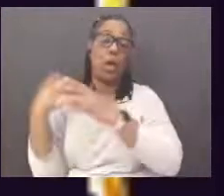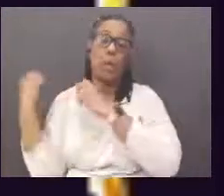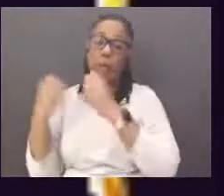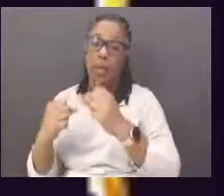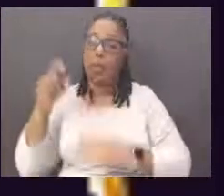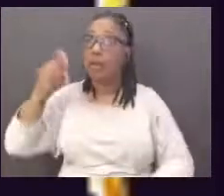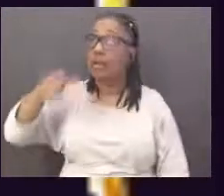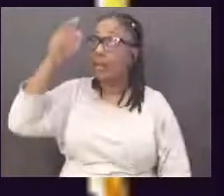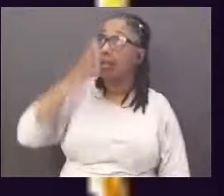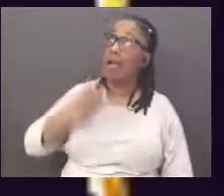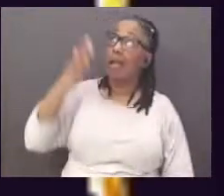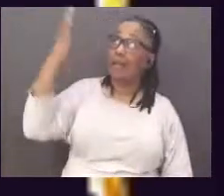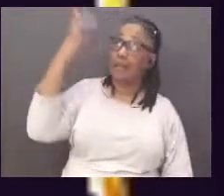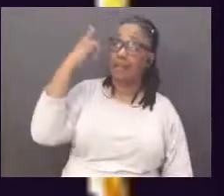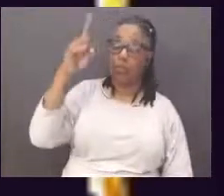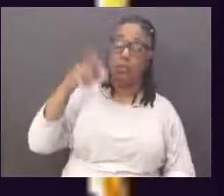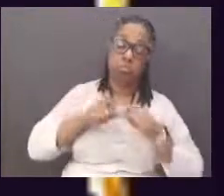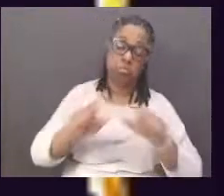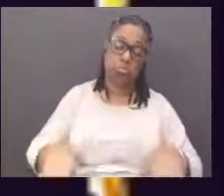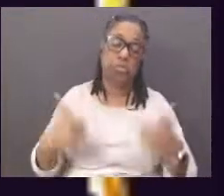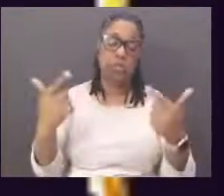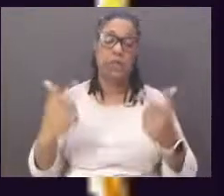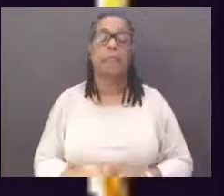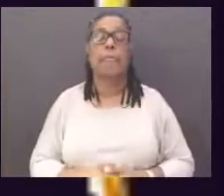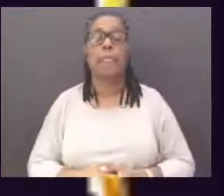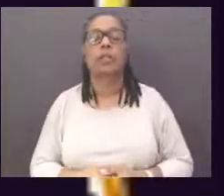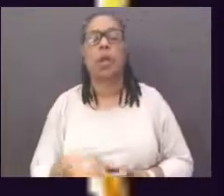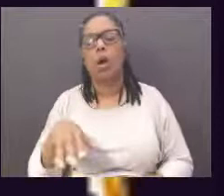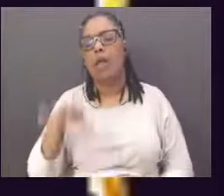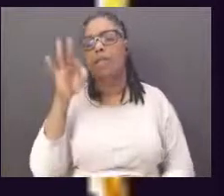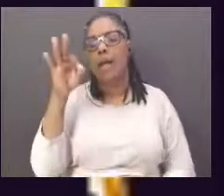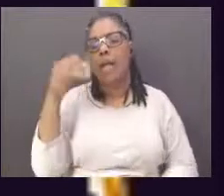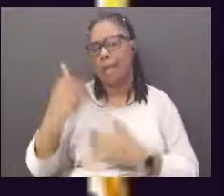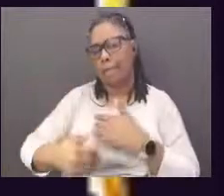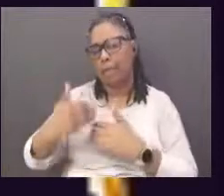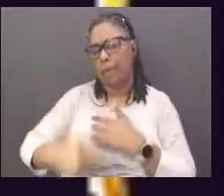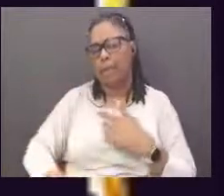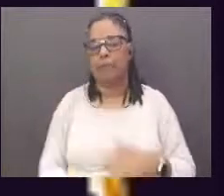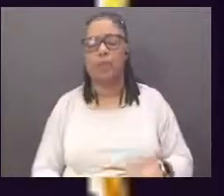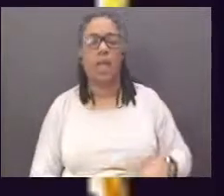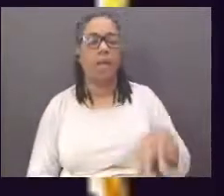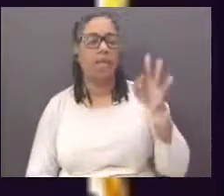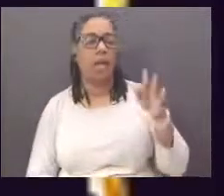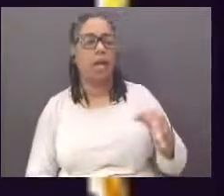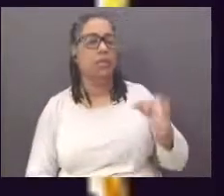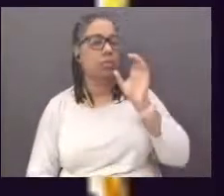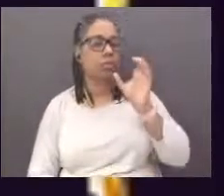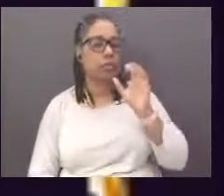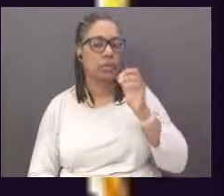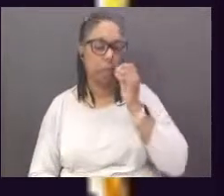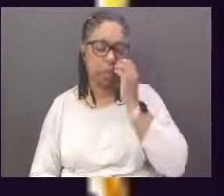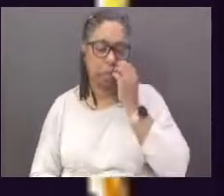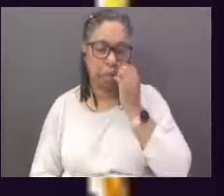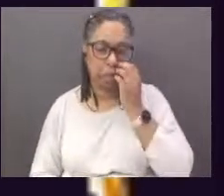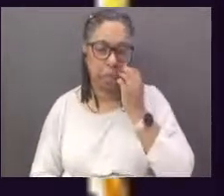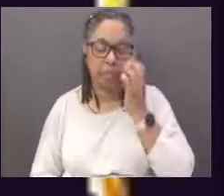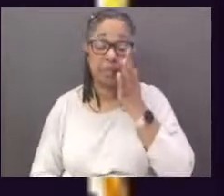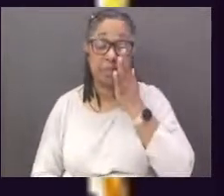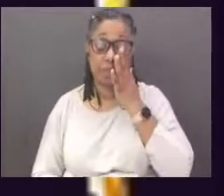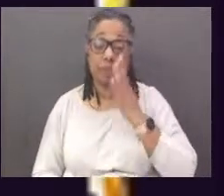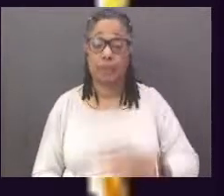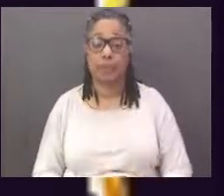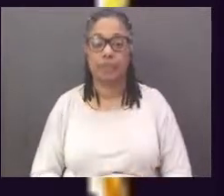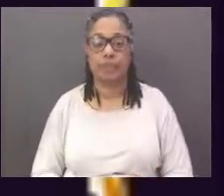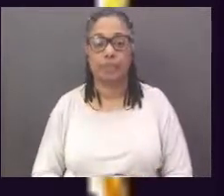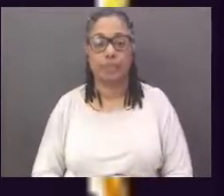And so on today, we ask that you might find some bread and that you might find some beverage that